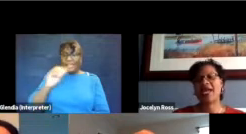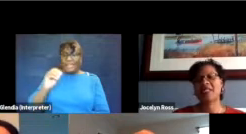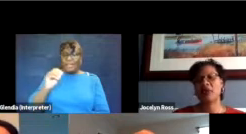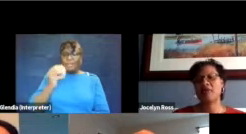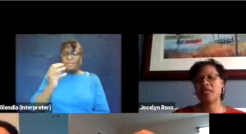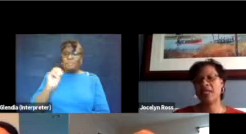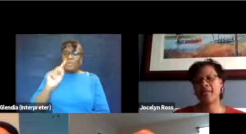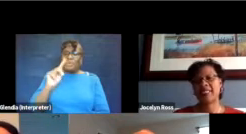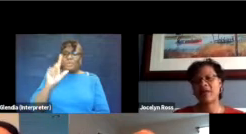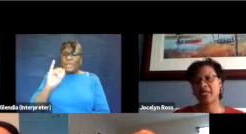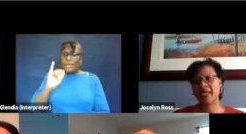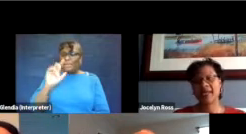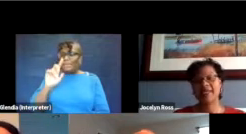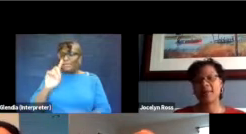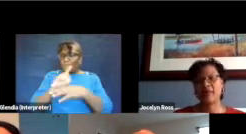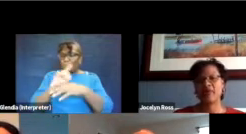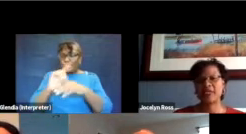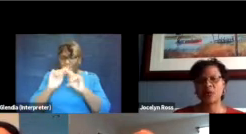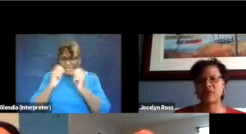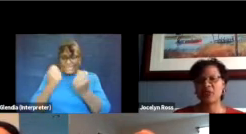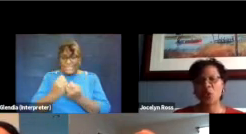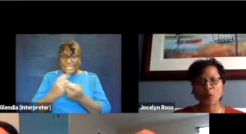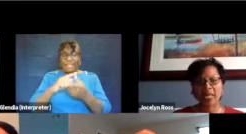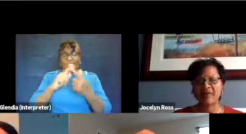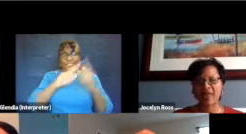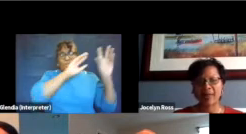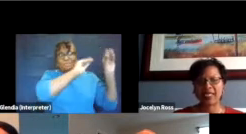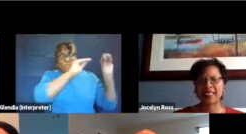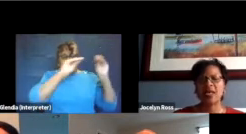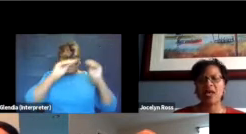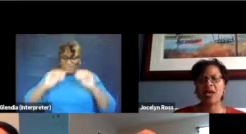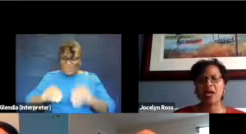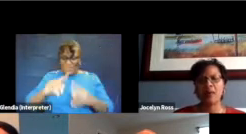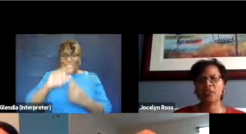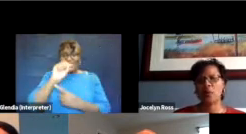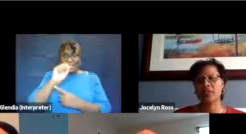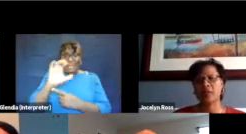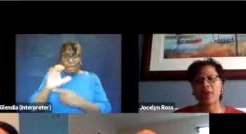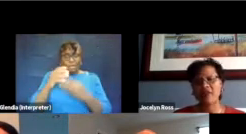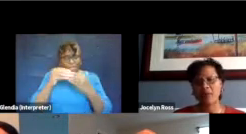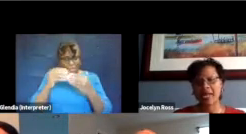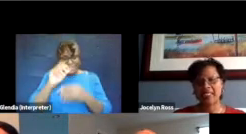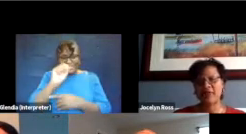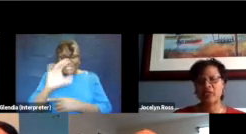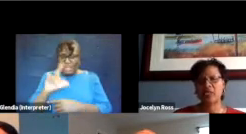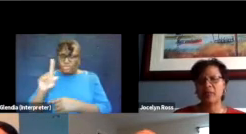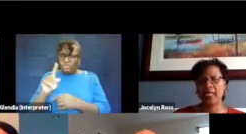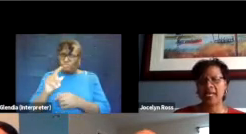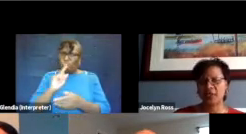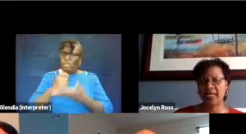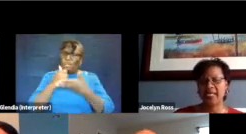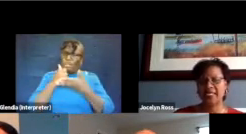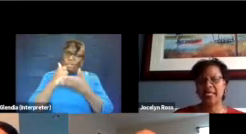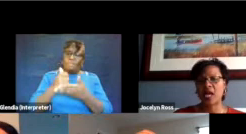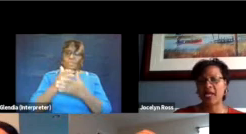she actually moved to Columbia, South Carolina, and has been a resource for so many families. She worked in private practice first at